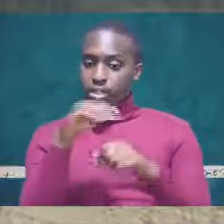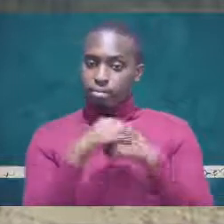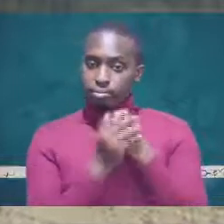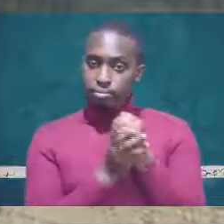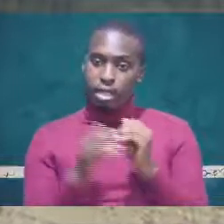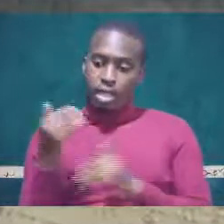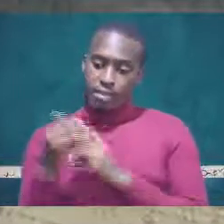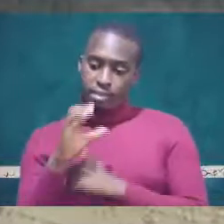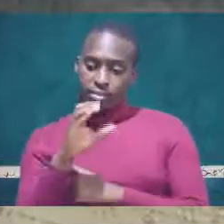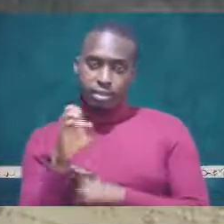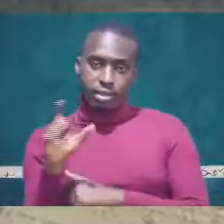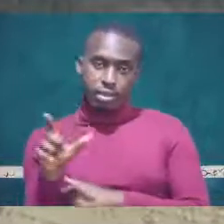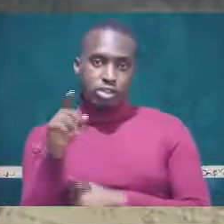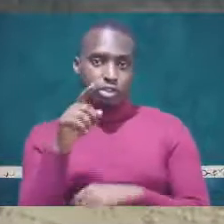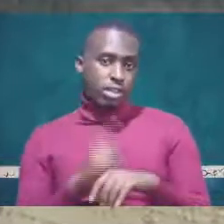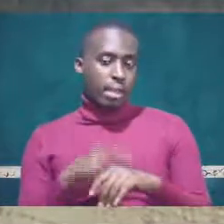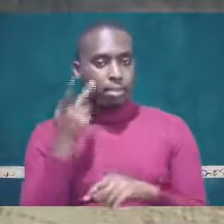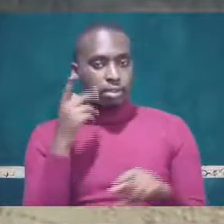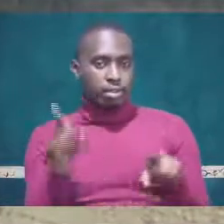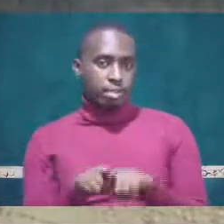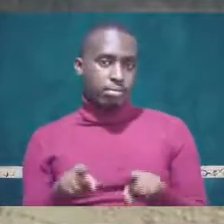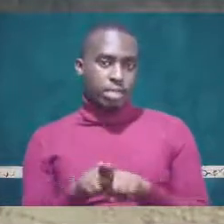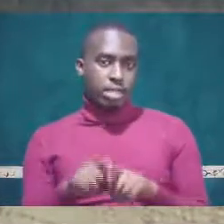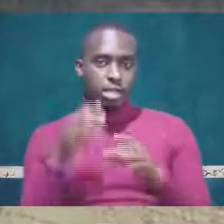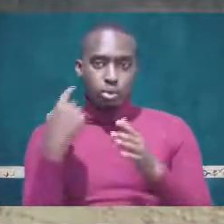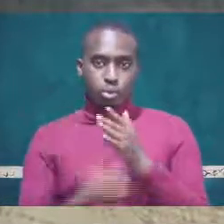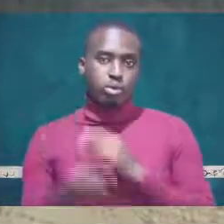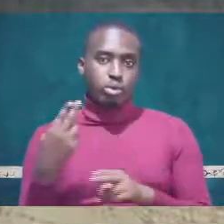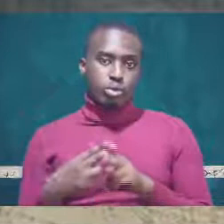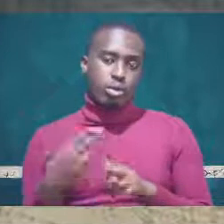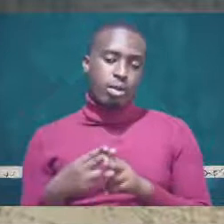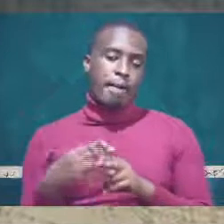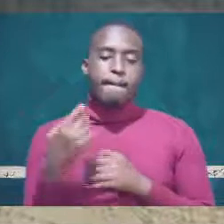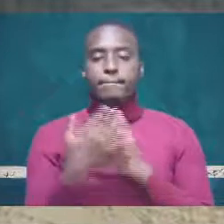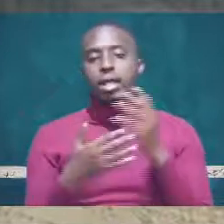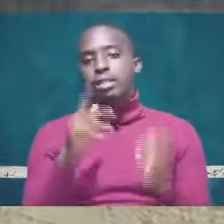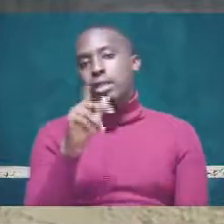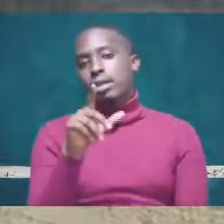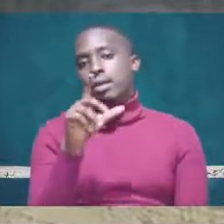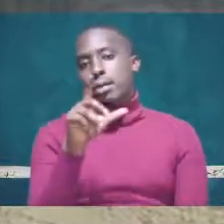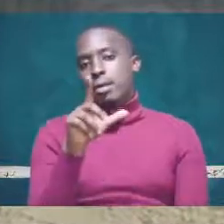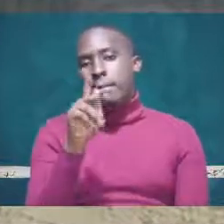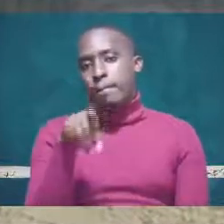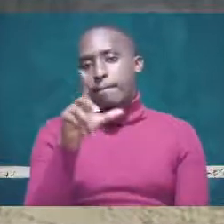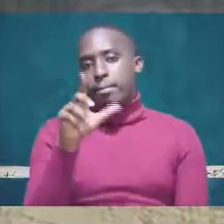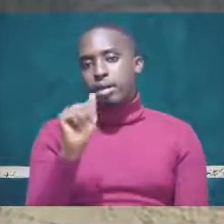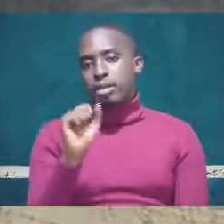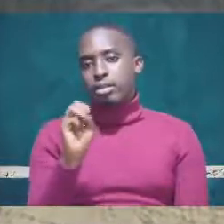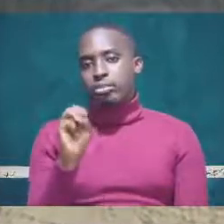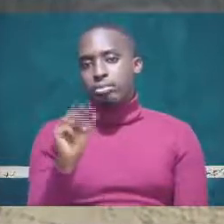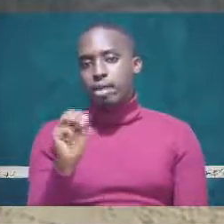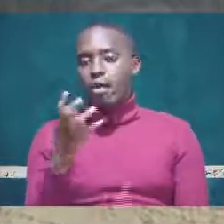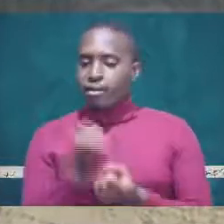surrounding the cell, it is similar to what you call the blood plasma, but with less